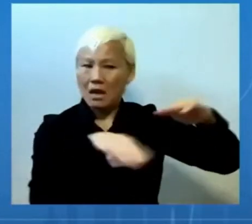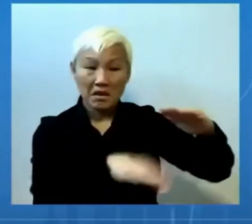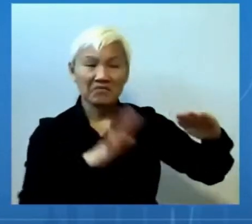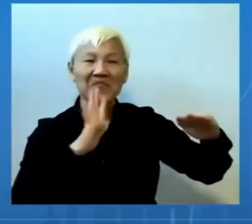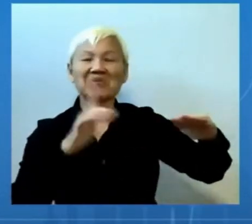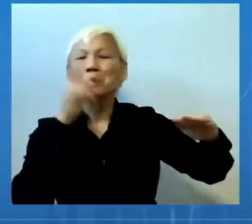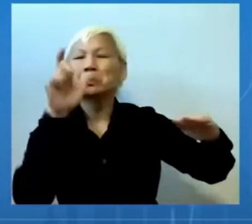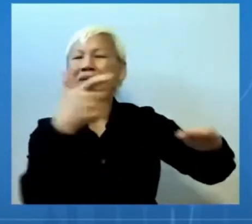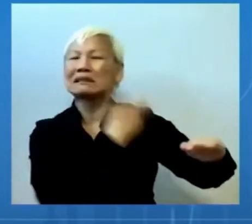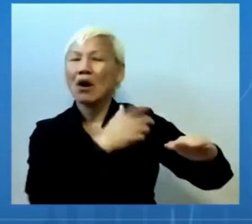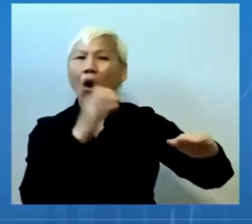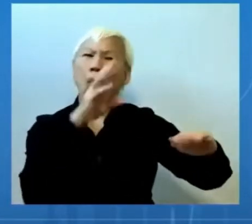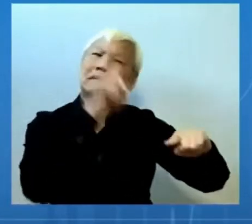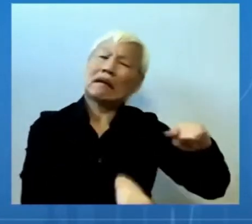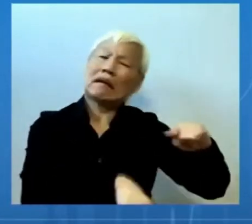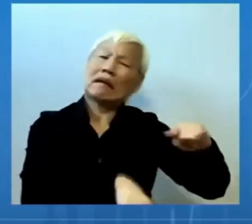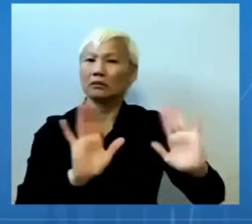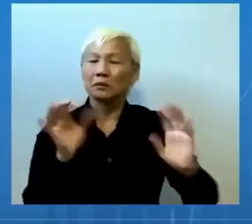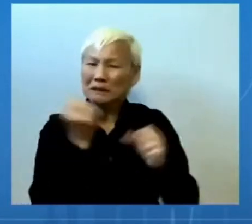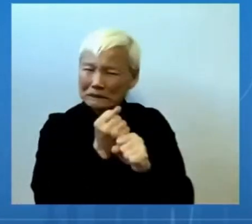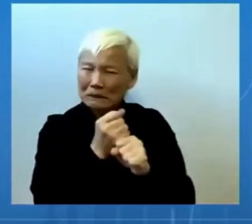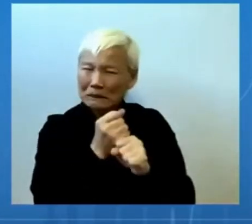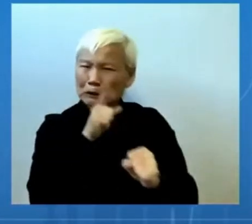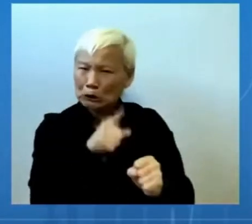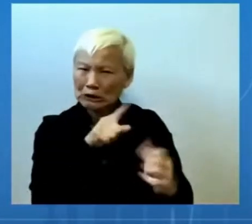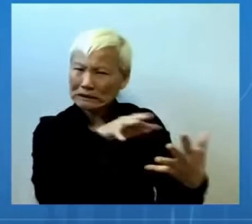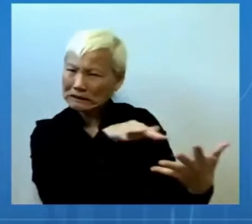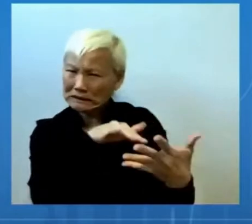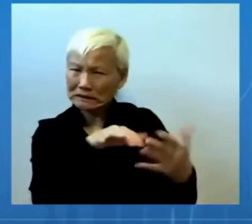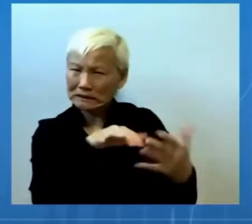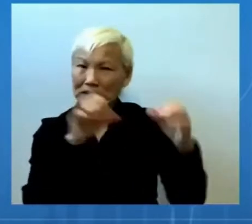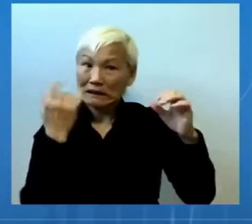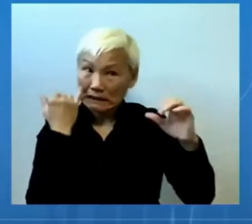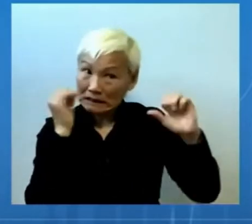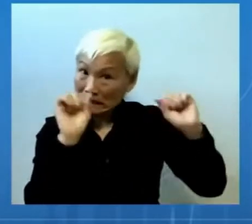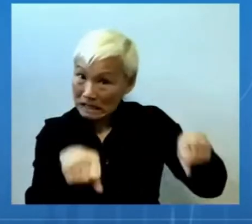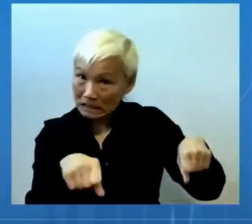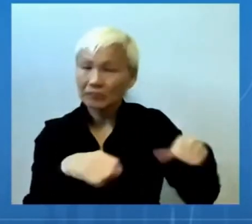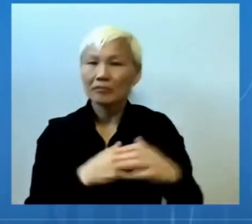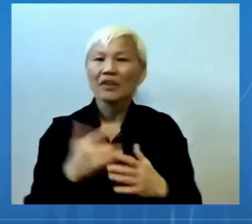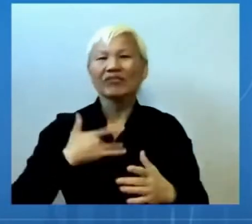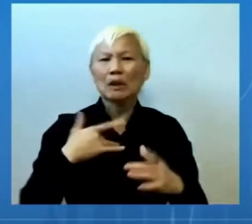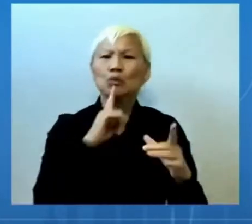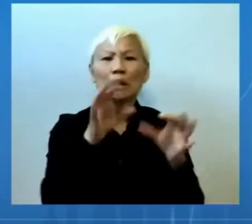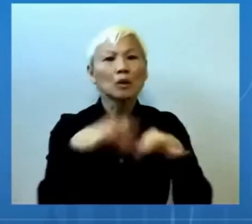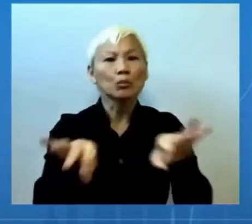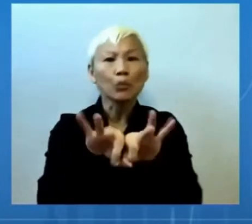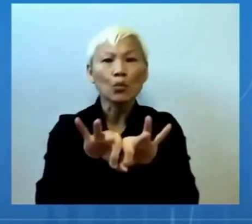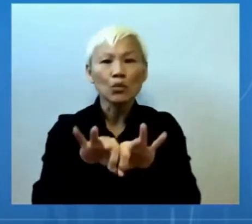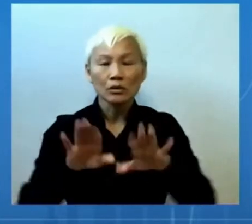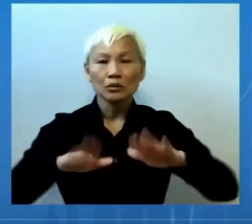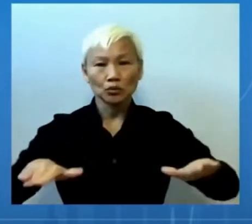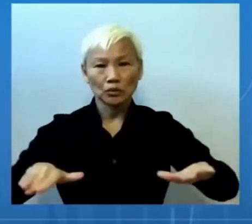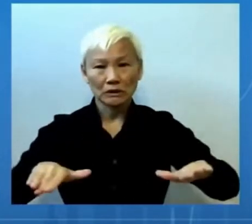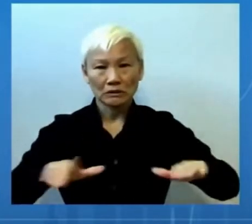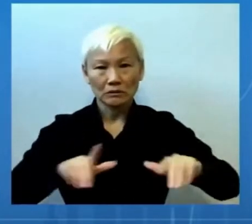but also on the spread of infection. And for that reason, we feel it's important to get children vaccinated. Next question,